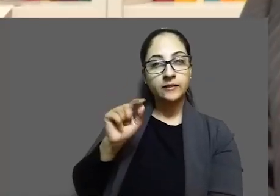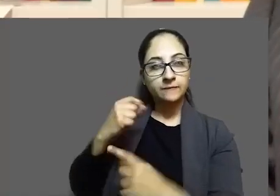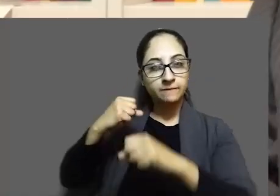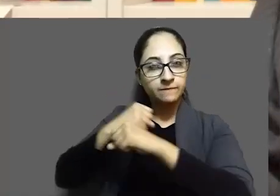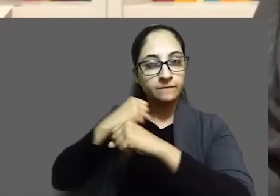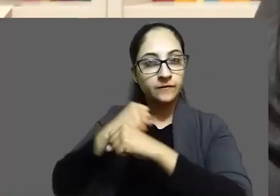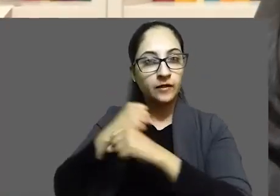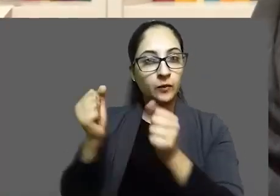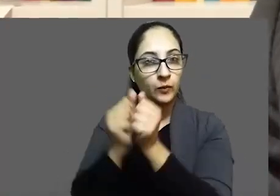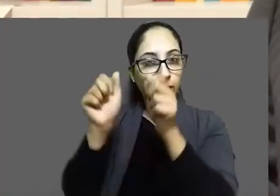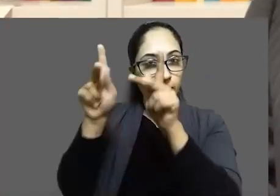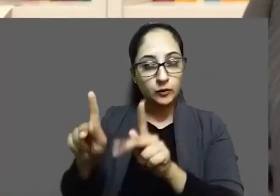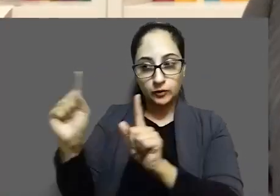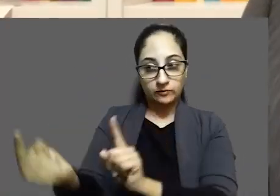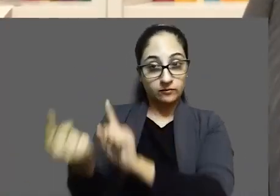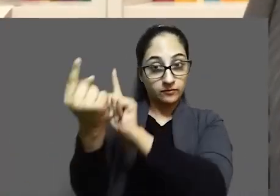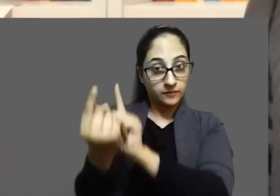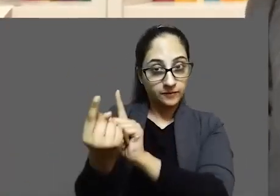enemy,